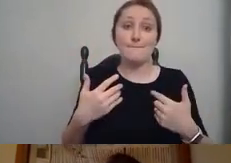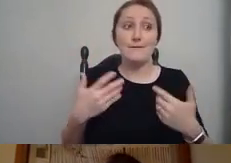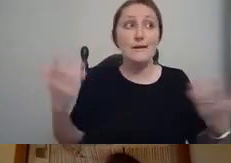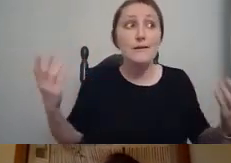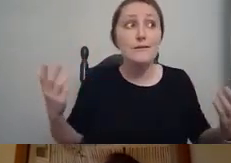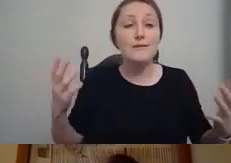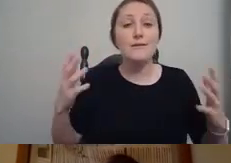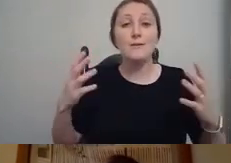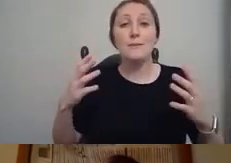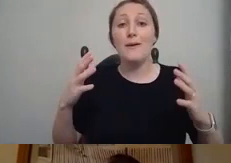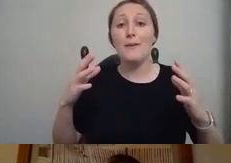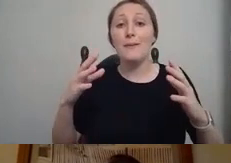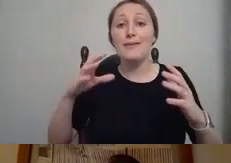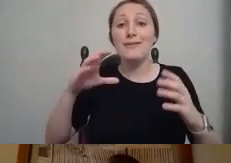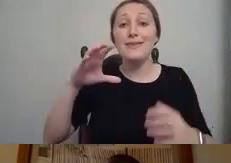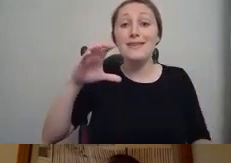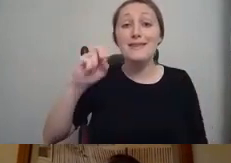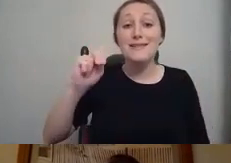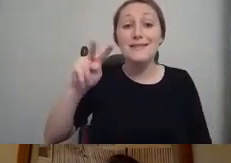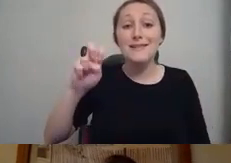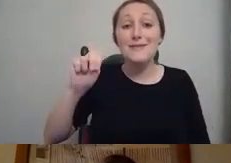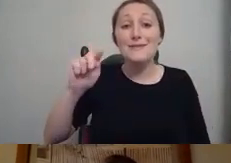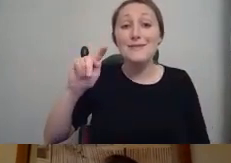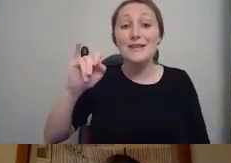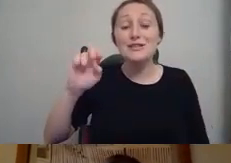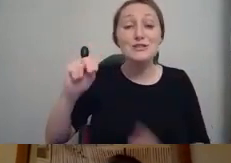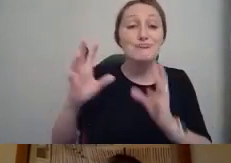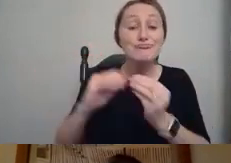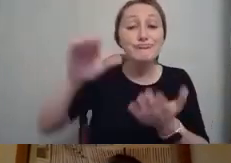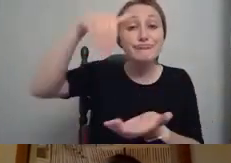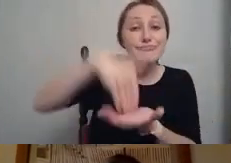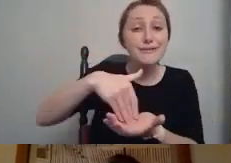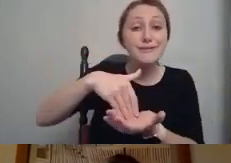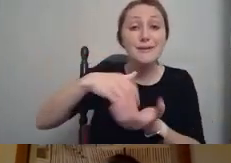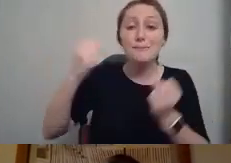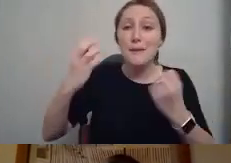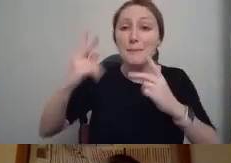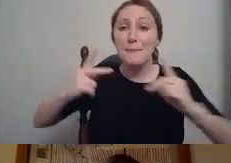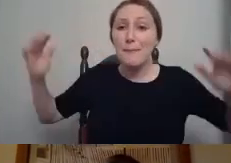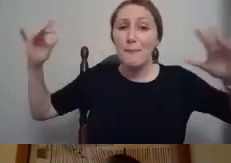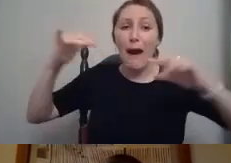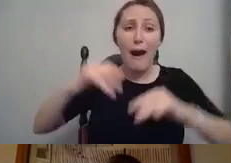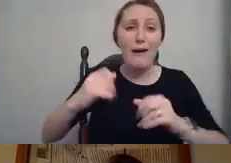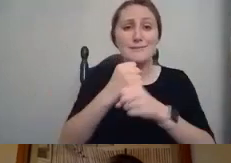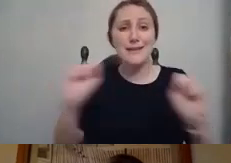convention center? She keeps asking me about that. They could fit a lot of people in there potentially really